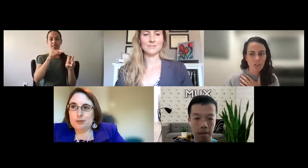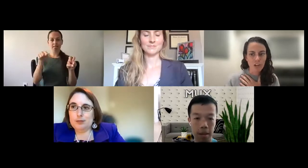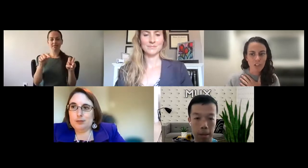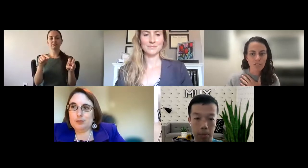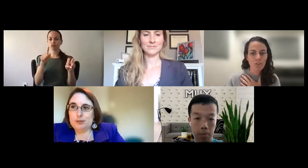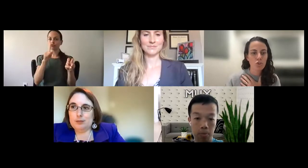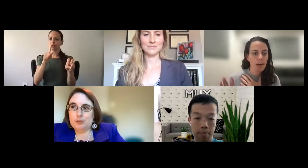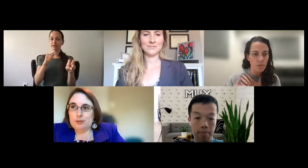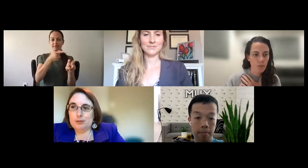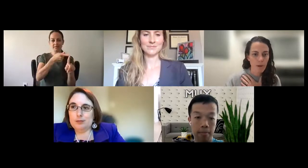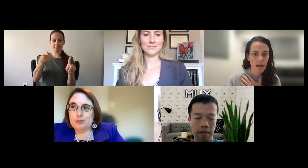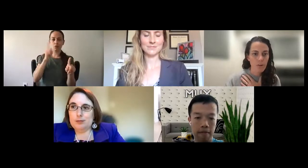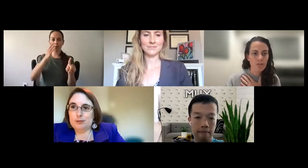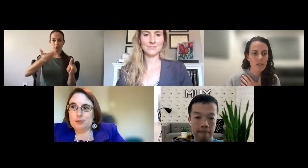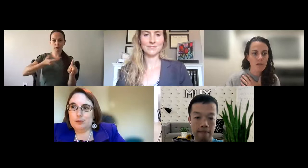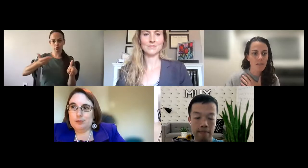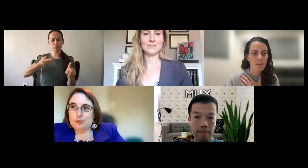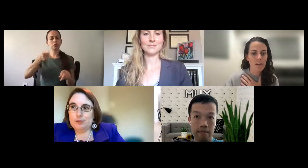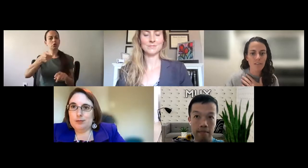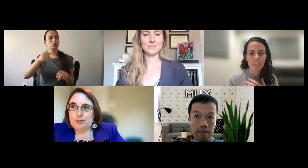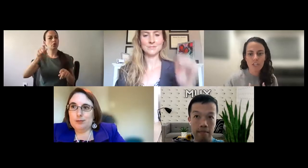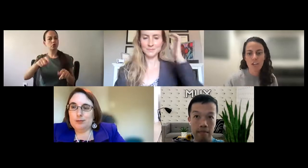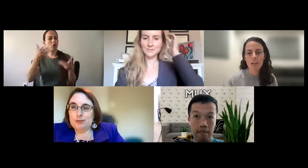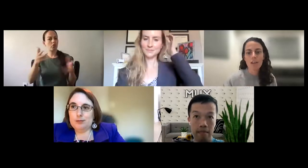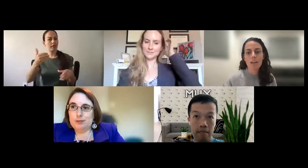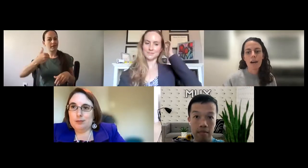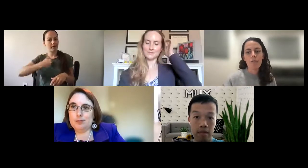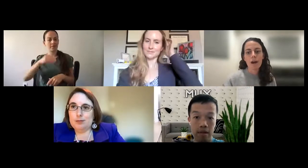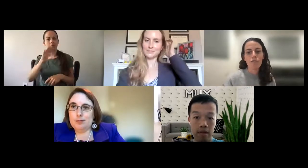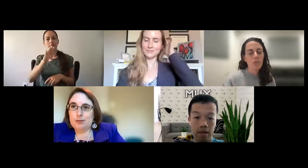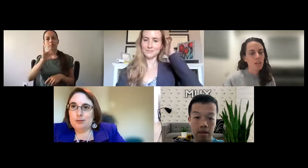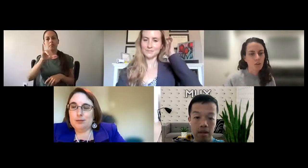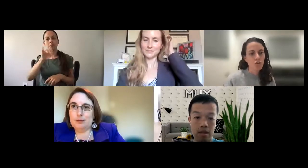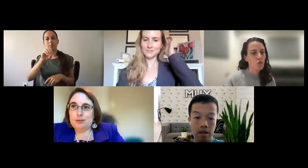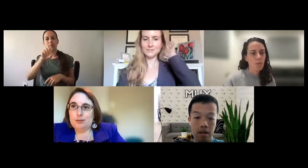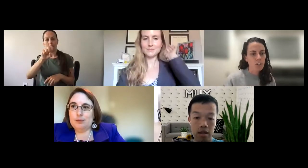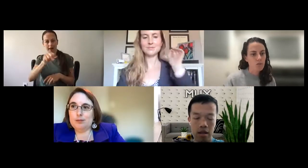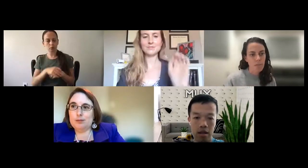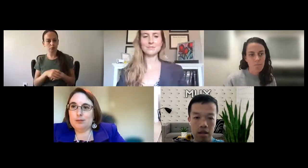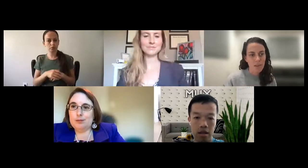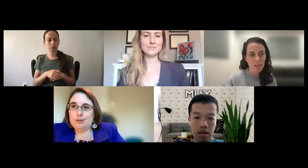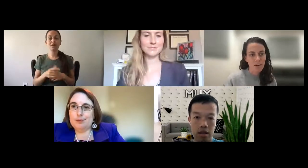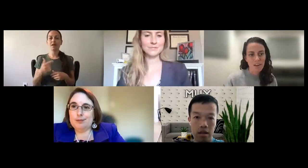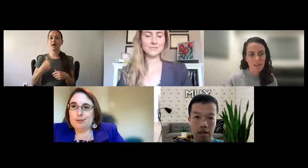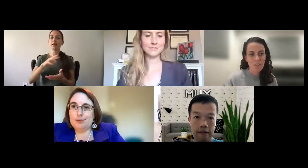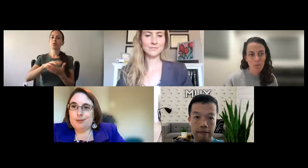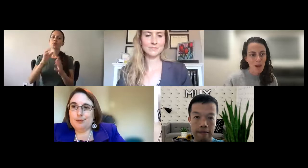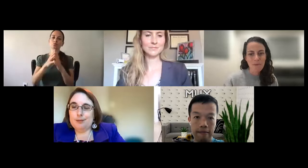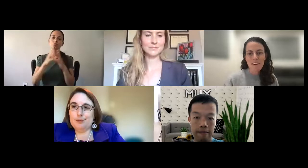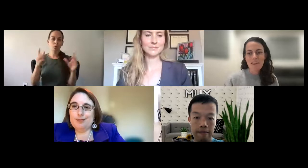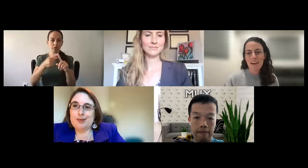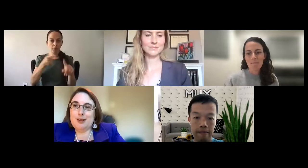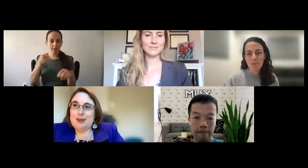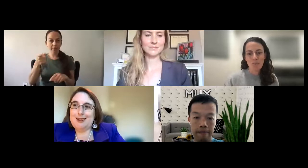for introductions. You should have their full bios in the invitation. I've already learned so much from them in the